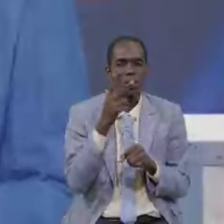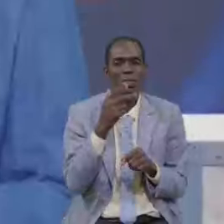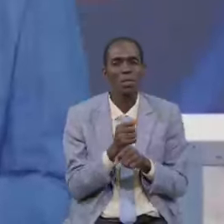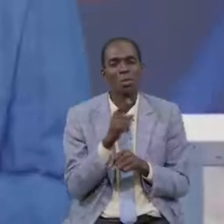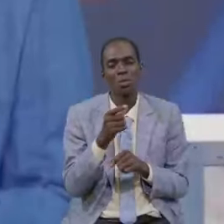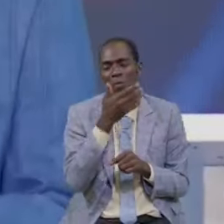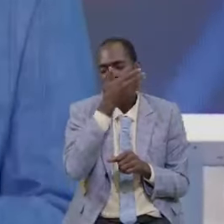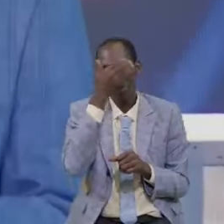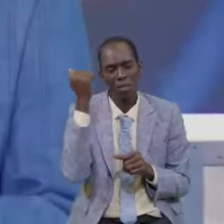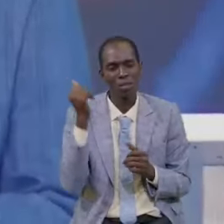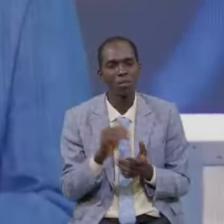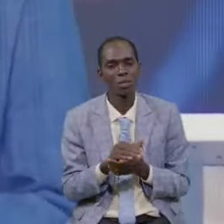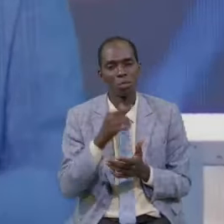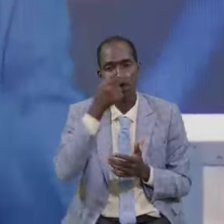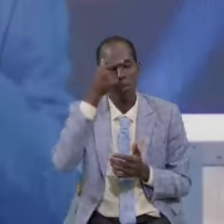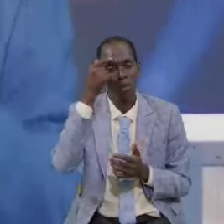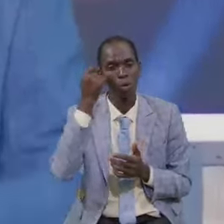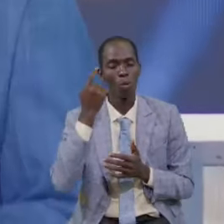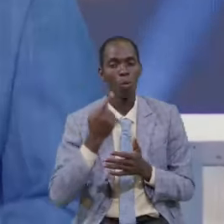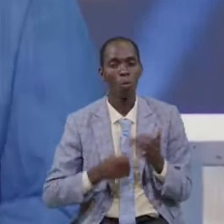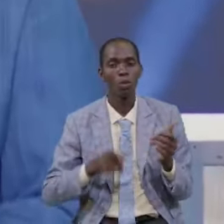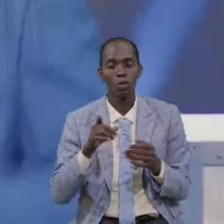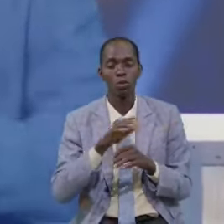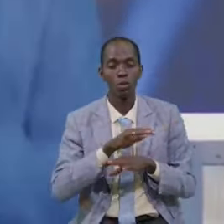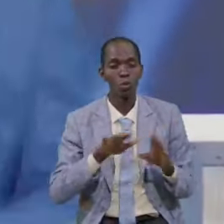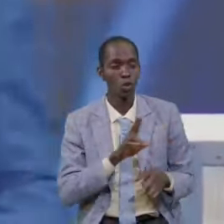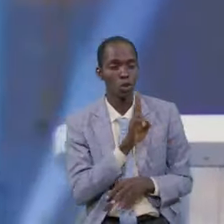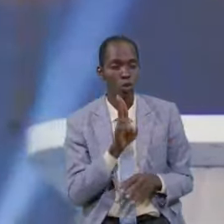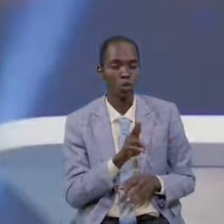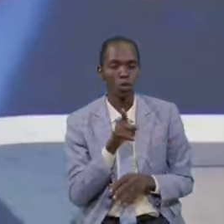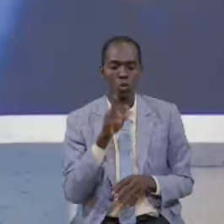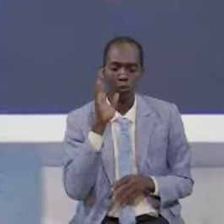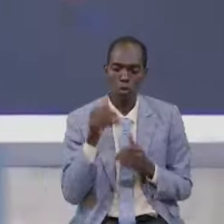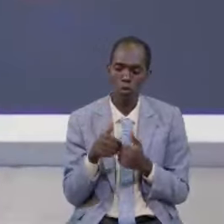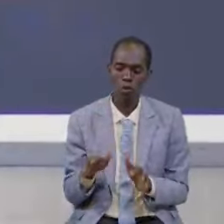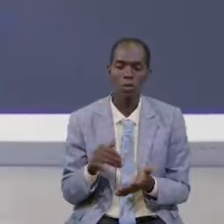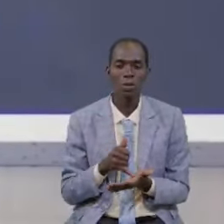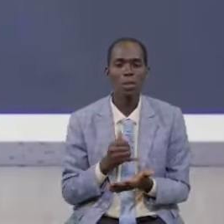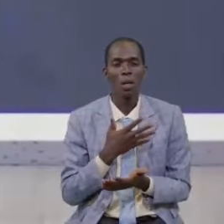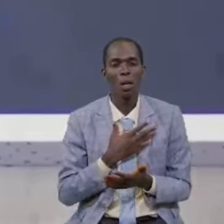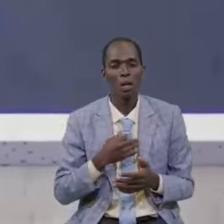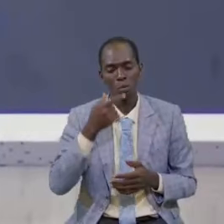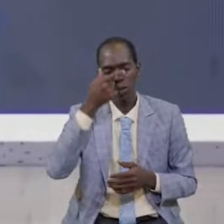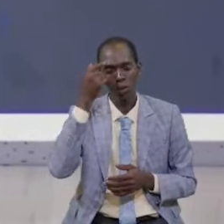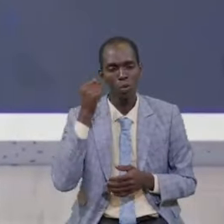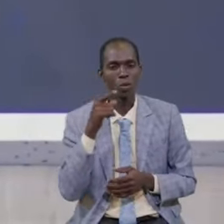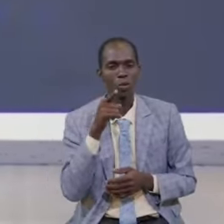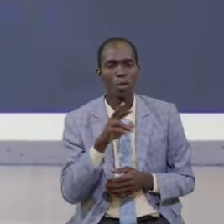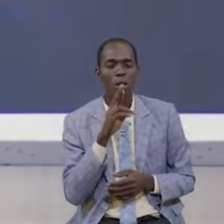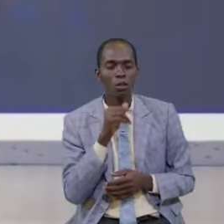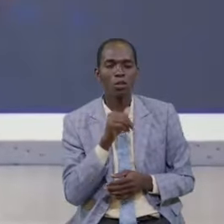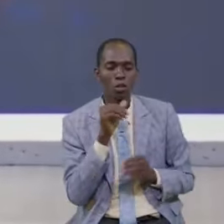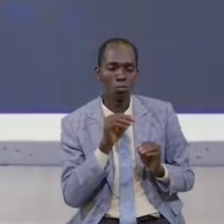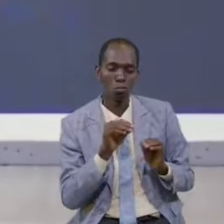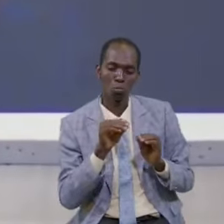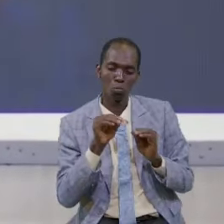what you don't use, you lose. And because you are not moving on in studies, you're